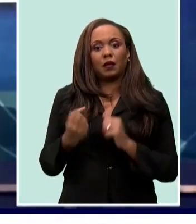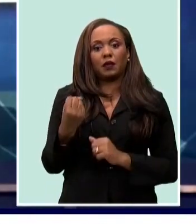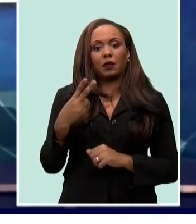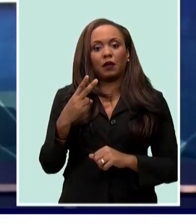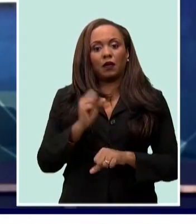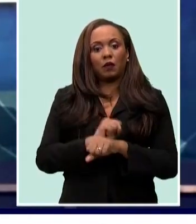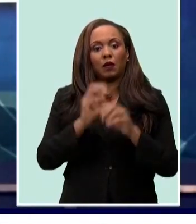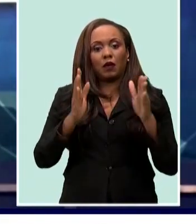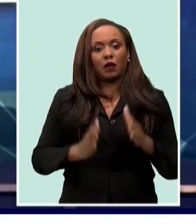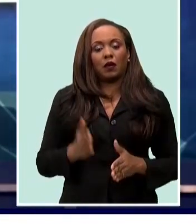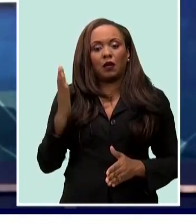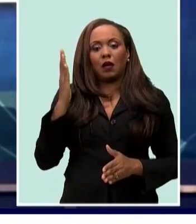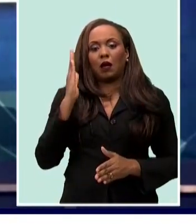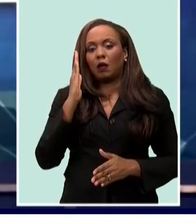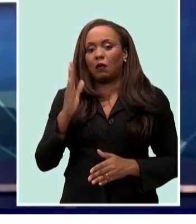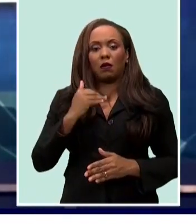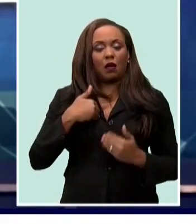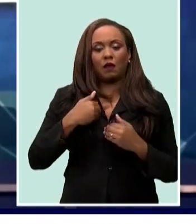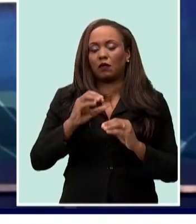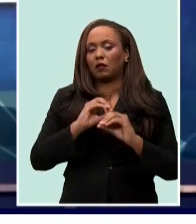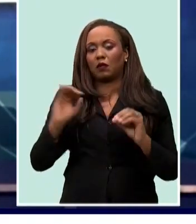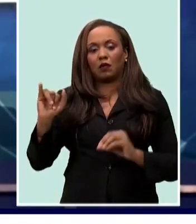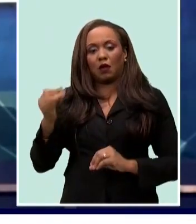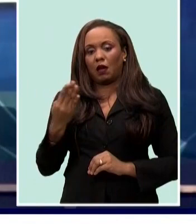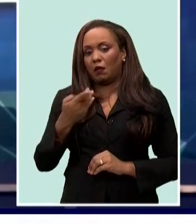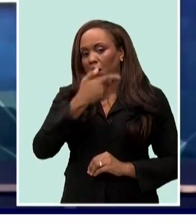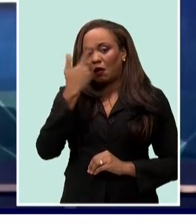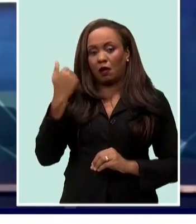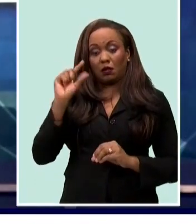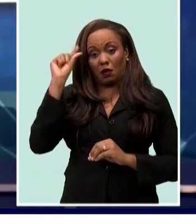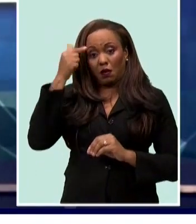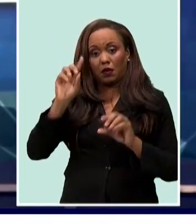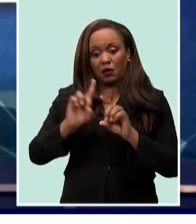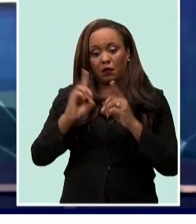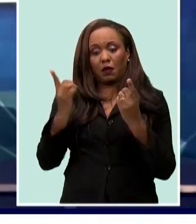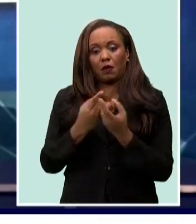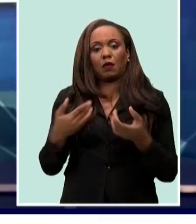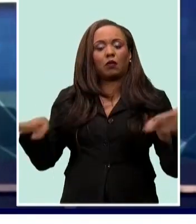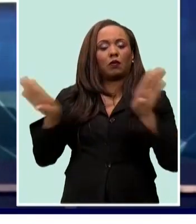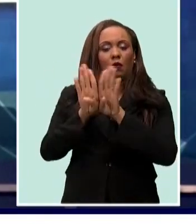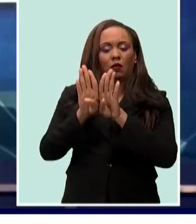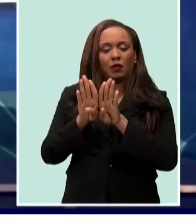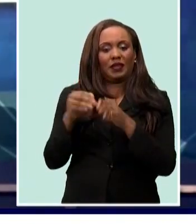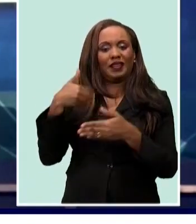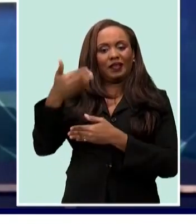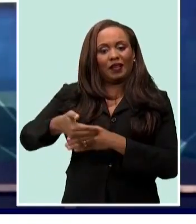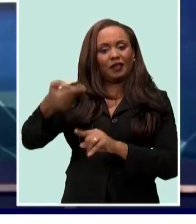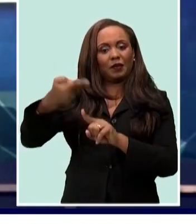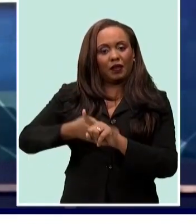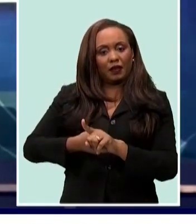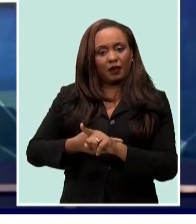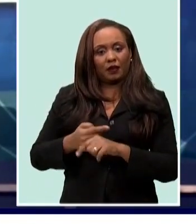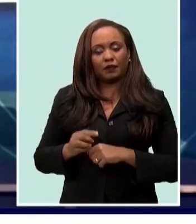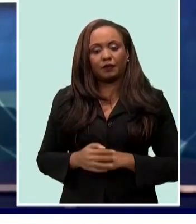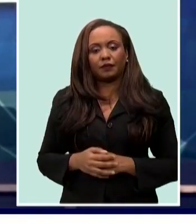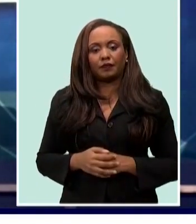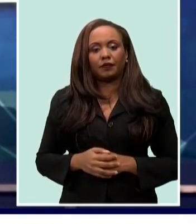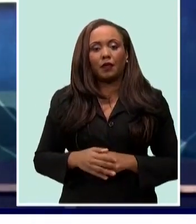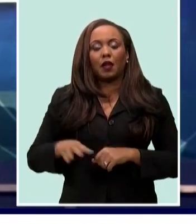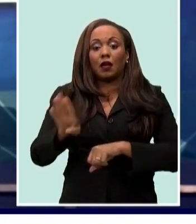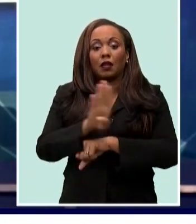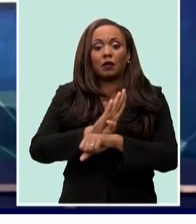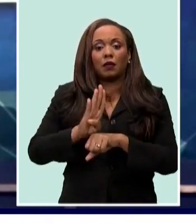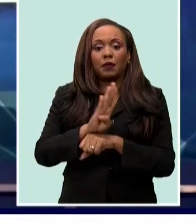government closes one of its entities at the end of next month. The decision to close the Productivity Council was based on the results of an